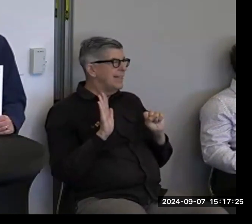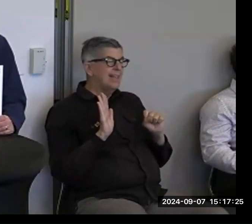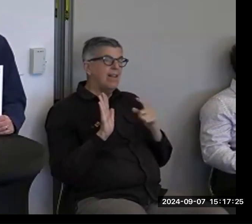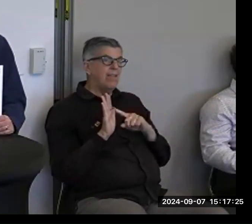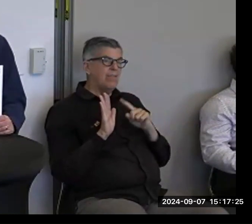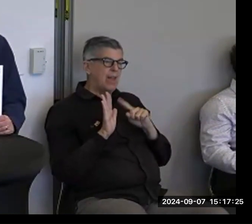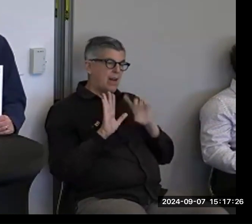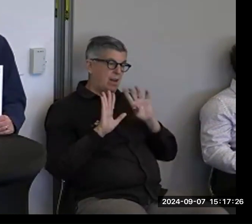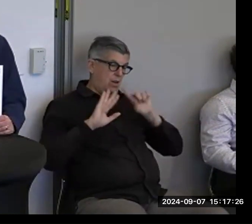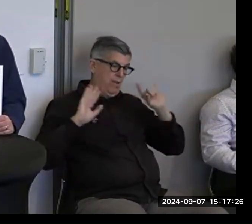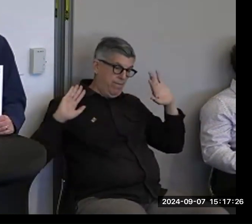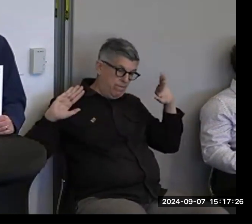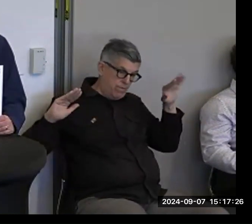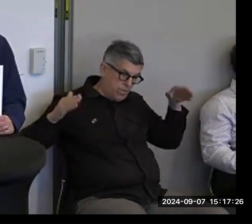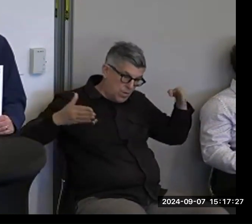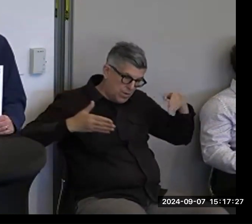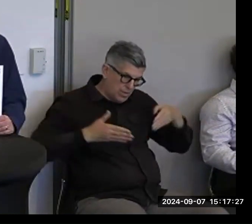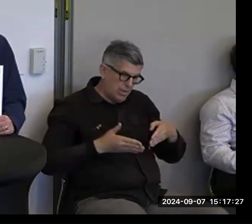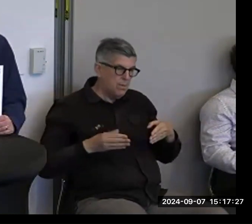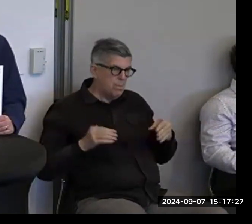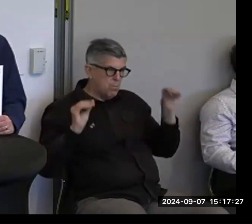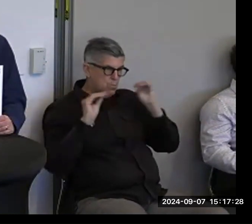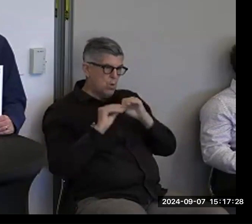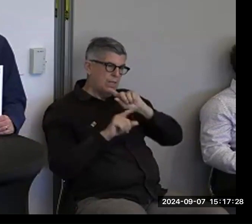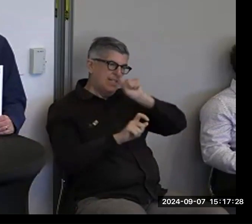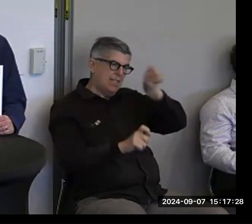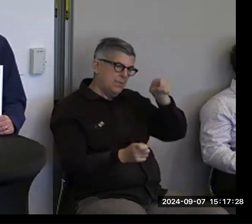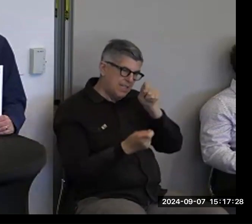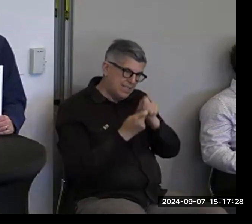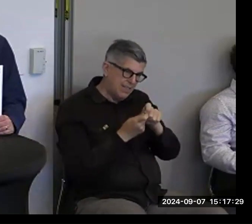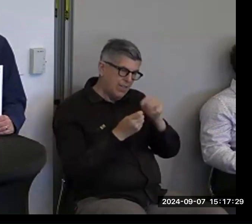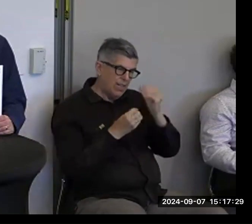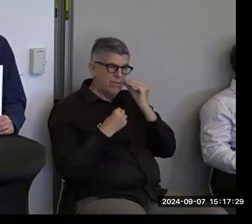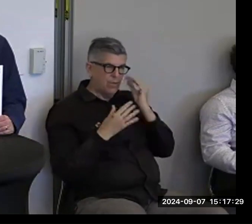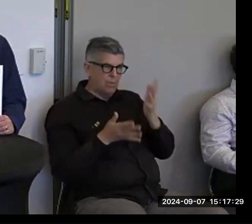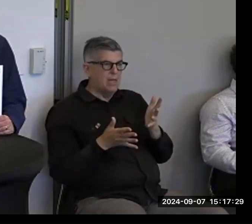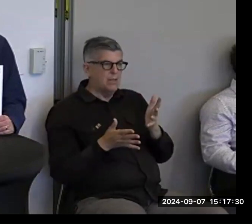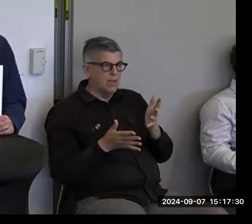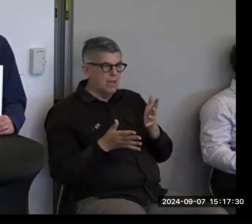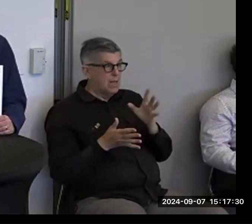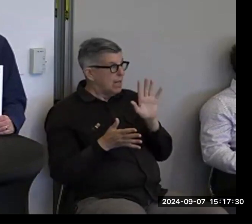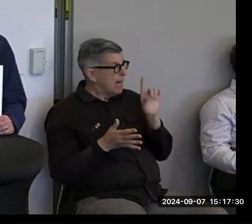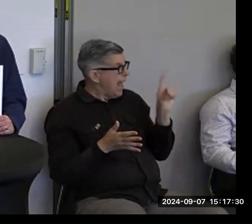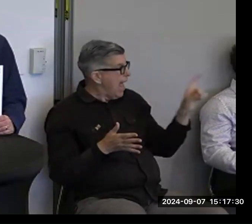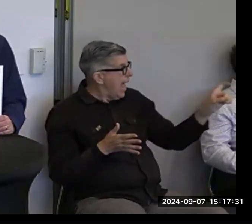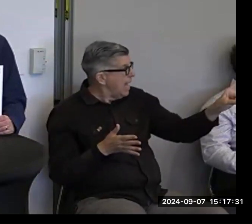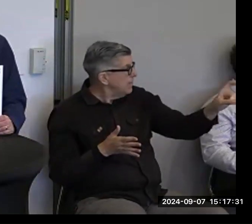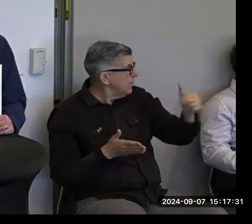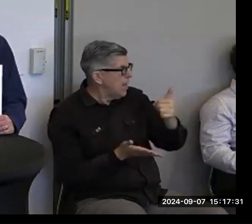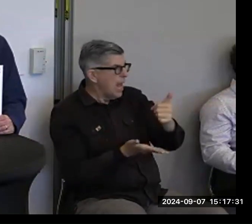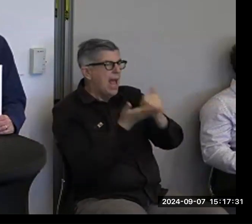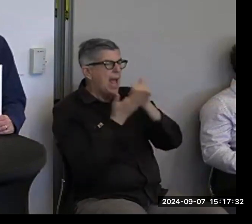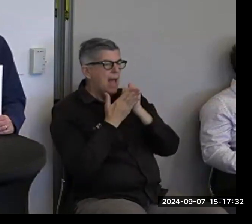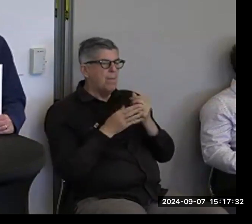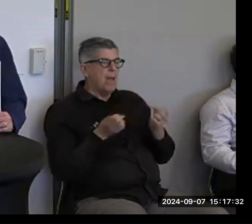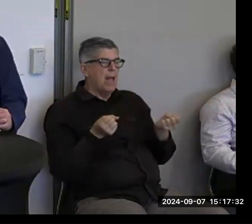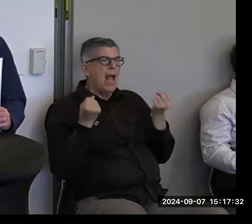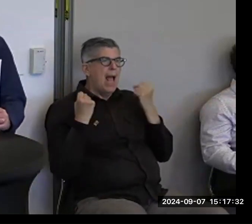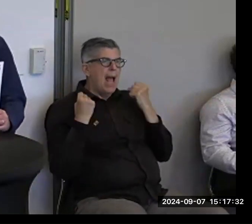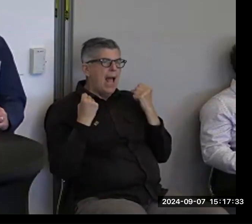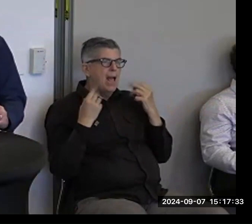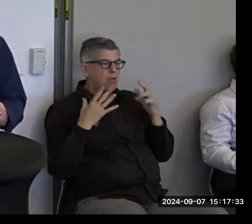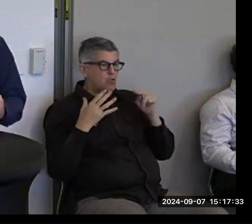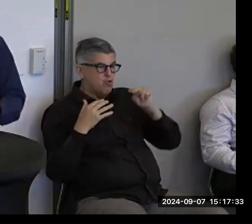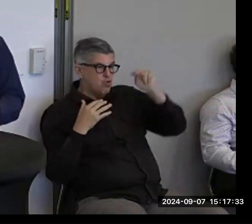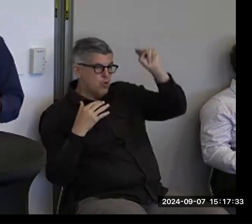more specific information. And I'm going to ask you to help me out with this. How many streets are running north and